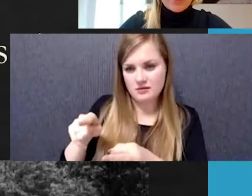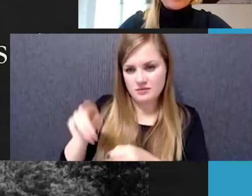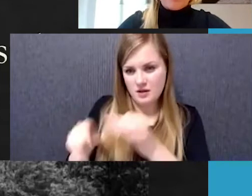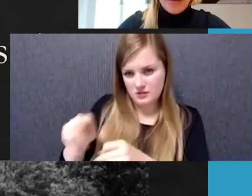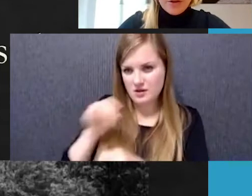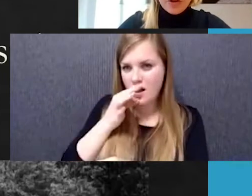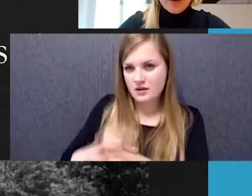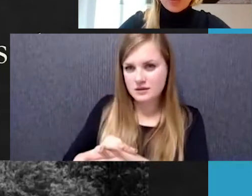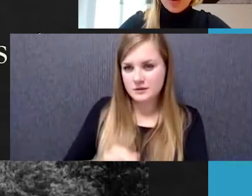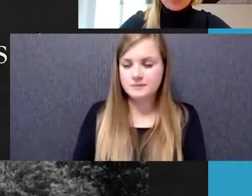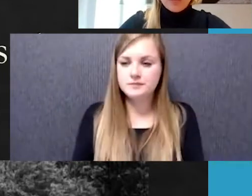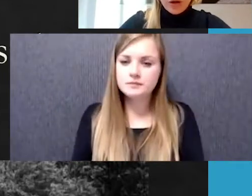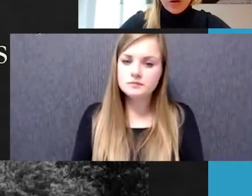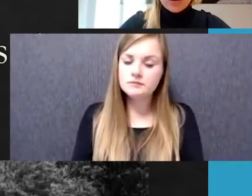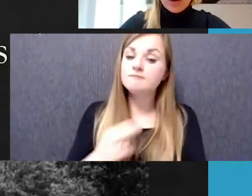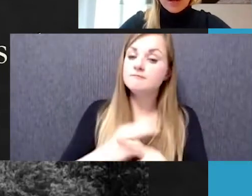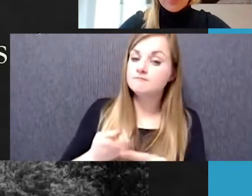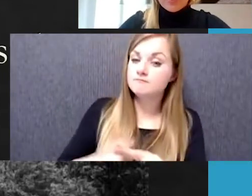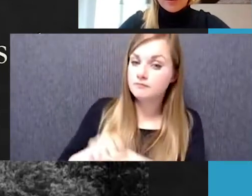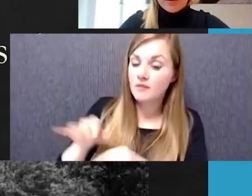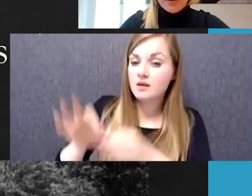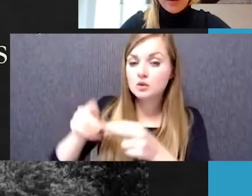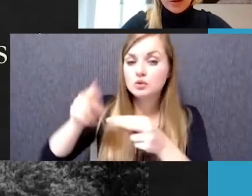Therefore, this ultima ratio principle